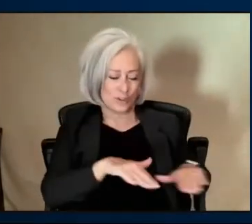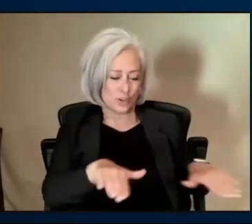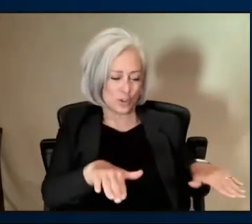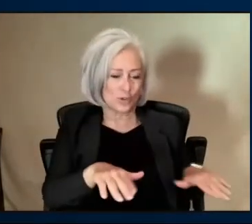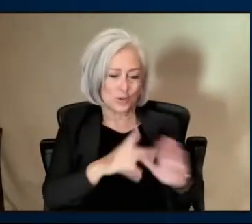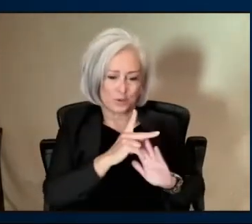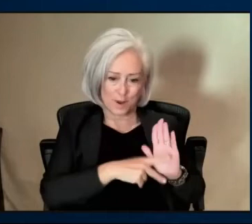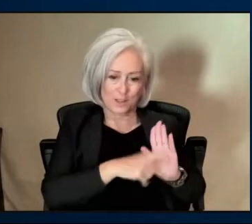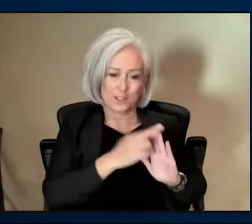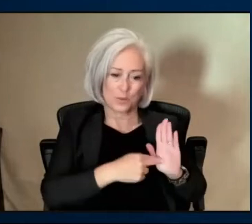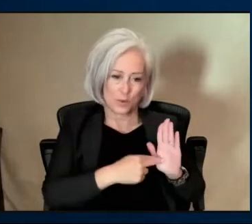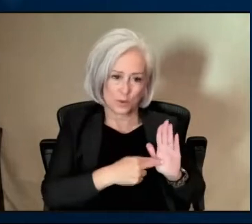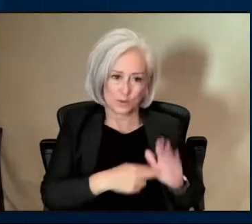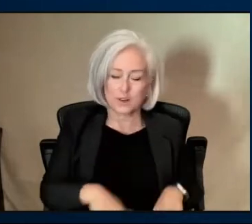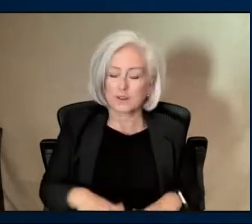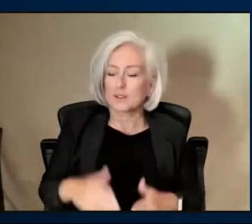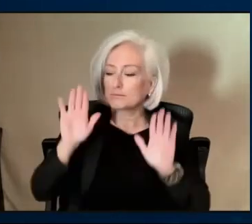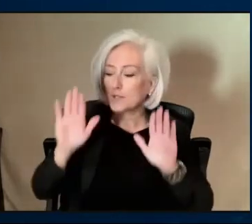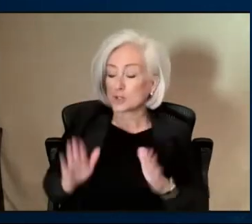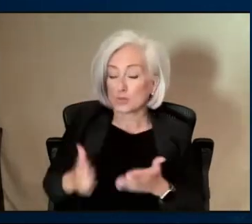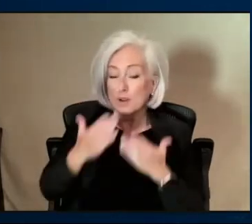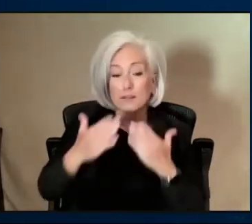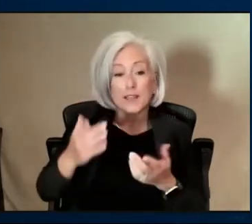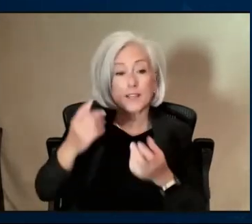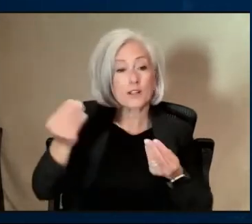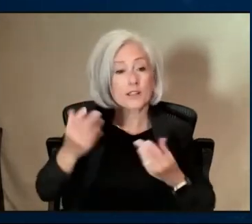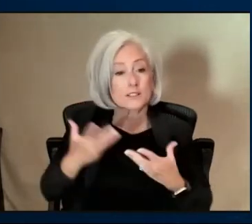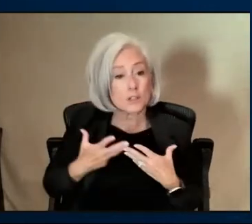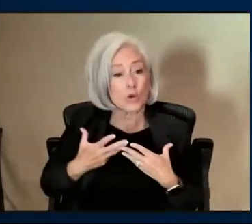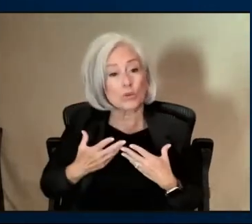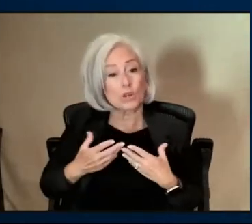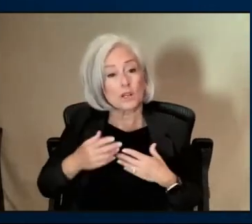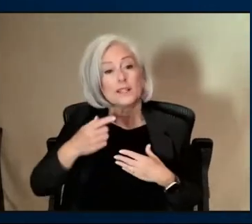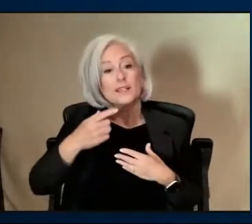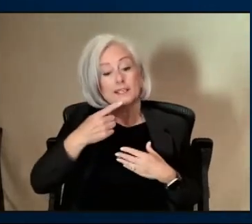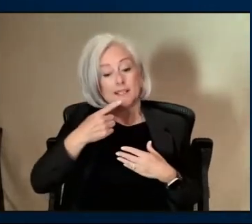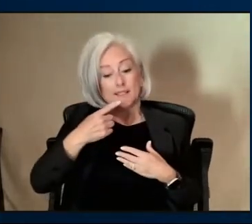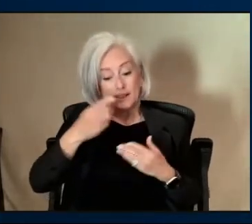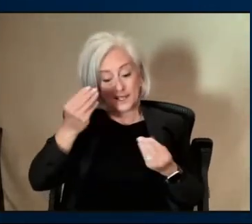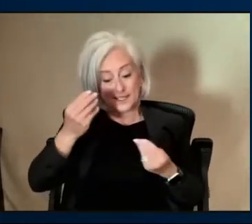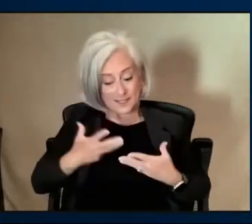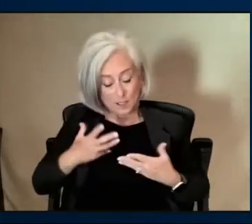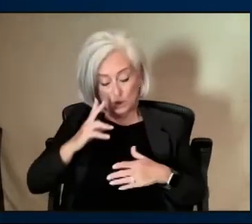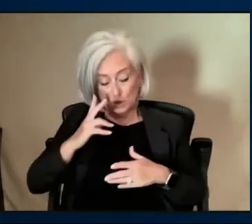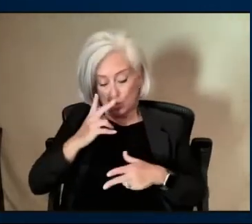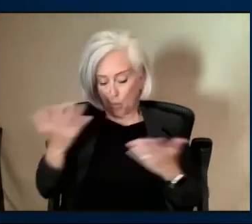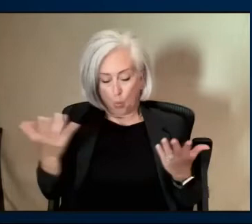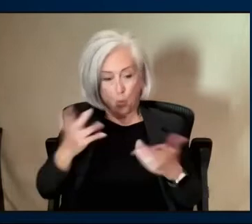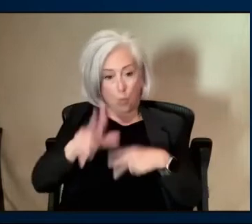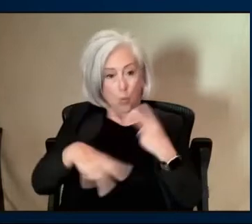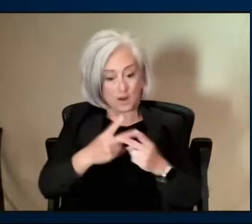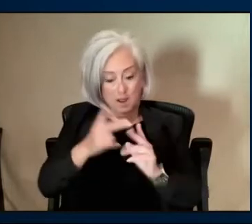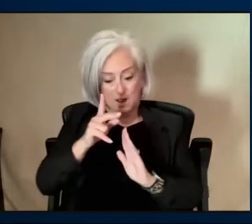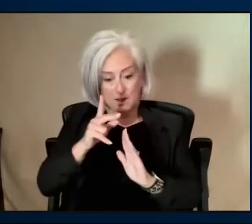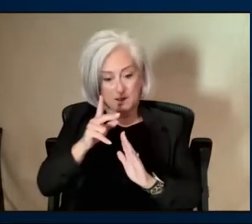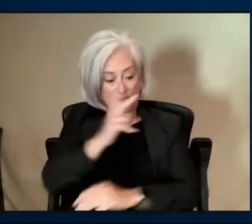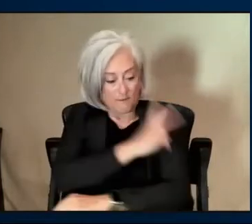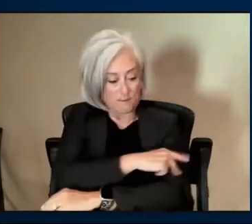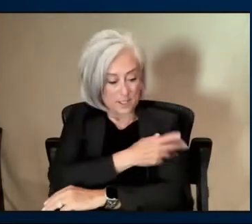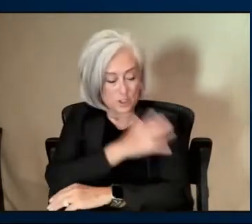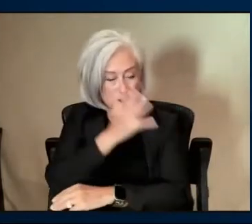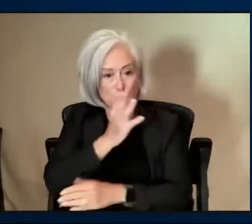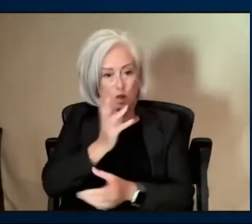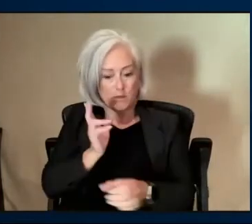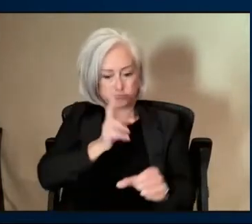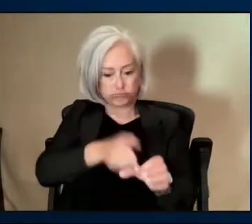trial protocols. They tell us what type of patients we're going to enroll. They tell us how we're going to conduct the study. For